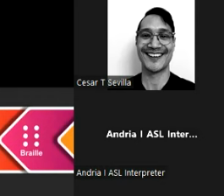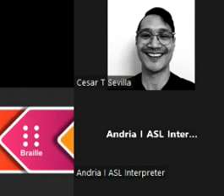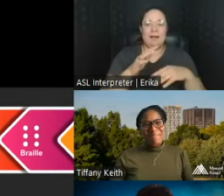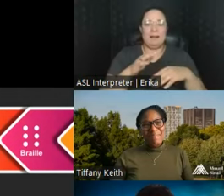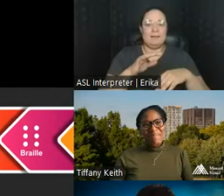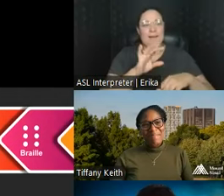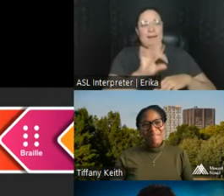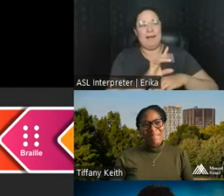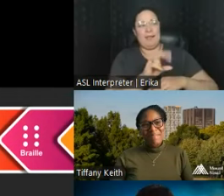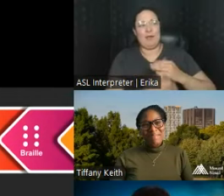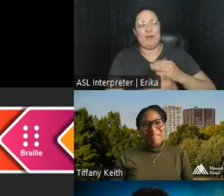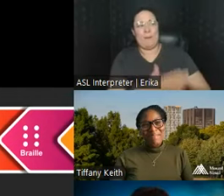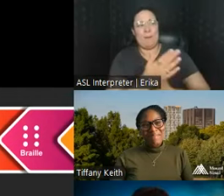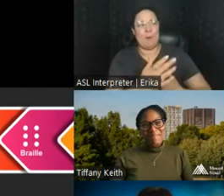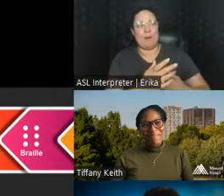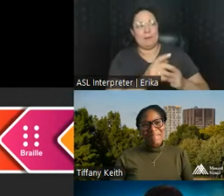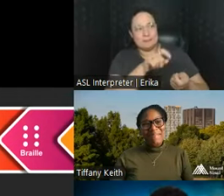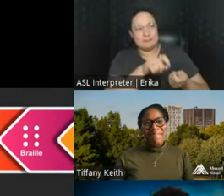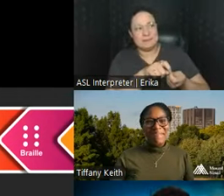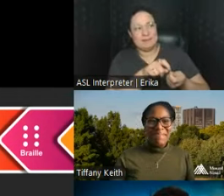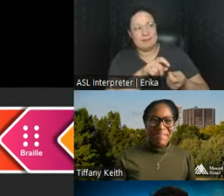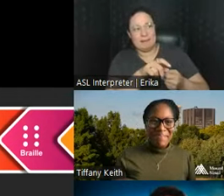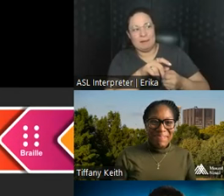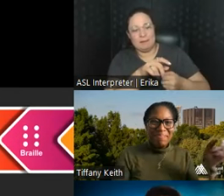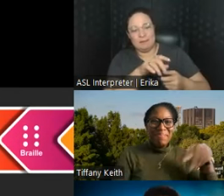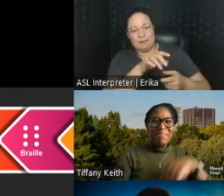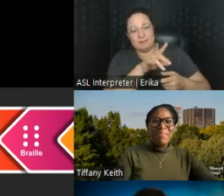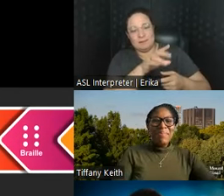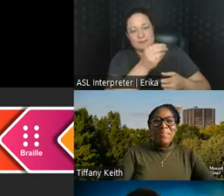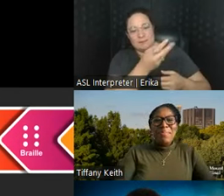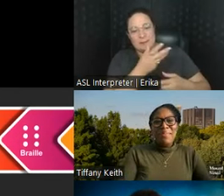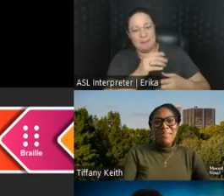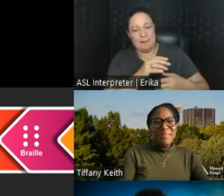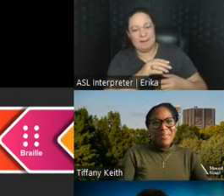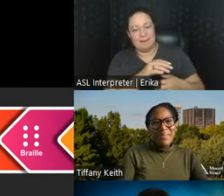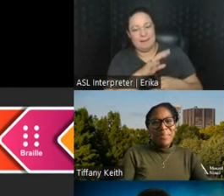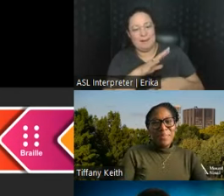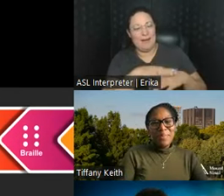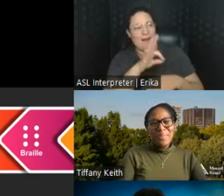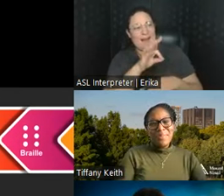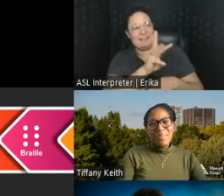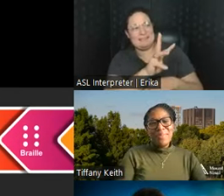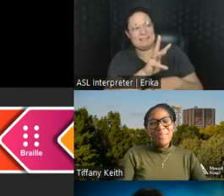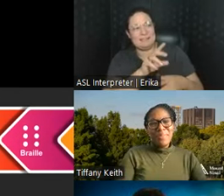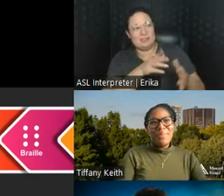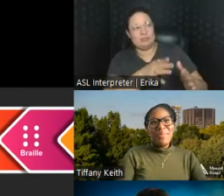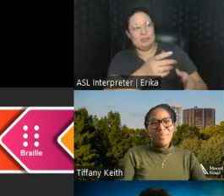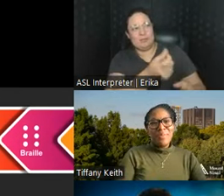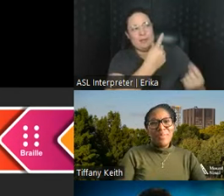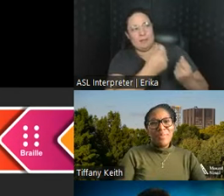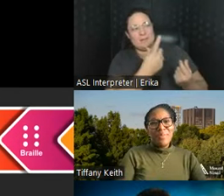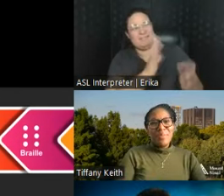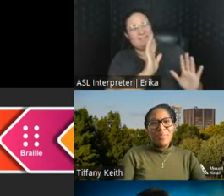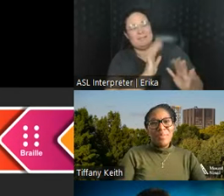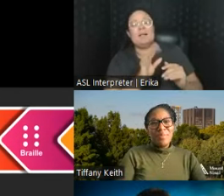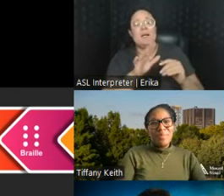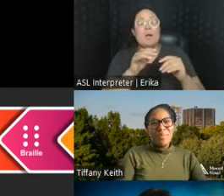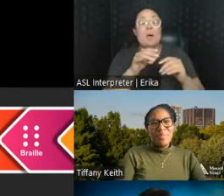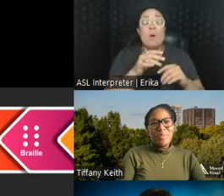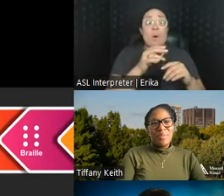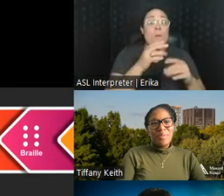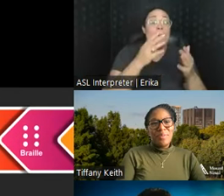8:30 in the morning, specifically? Also, don't assume that someone does not have a disability just because you